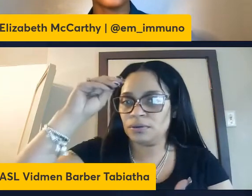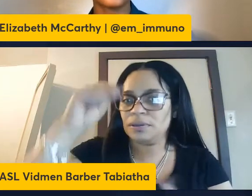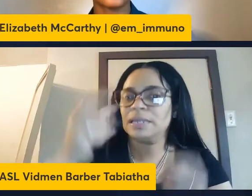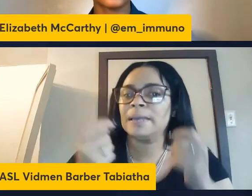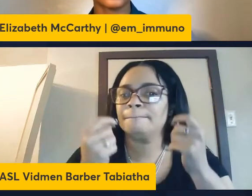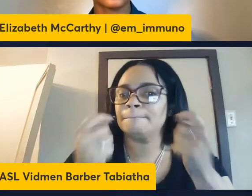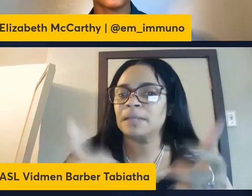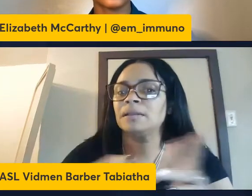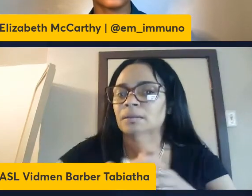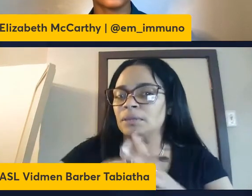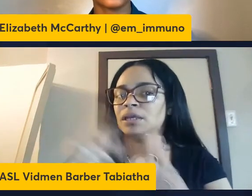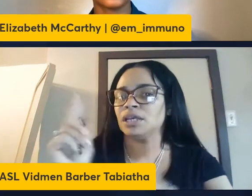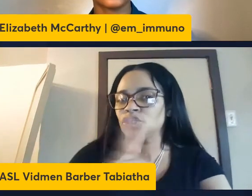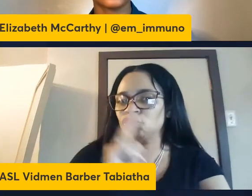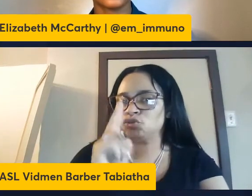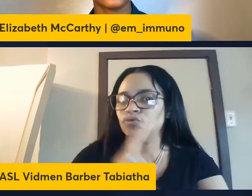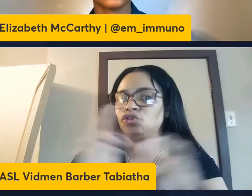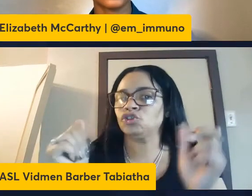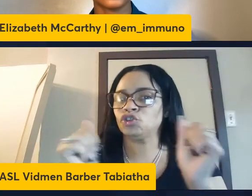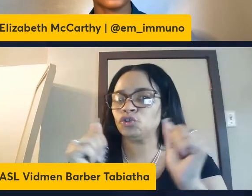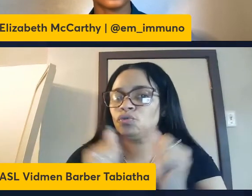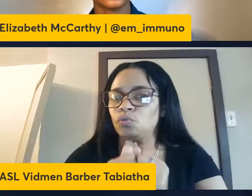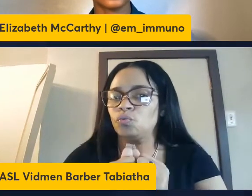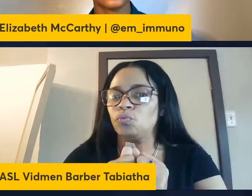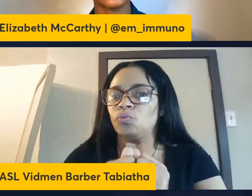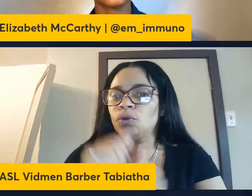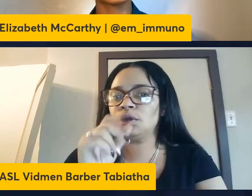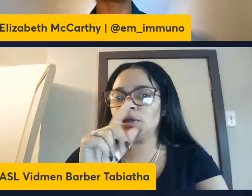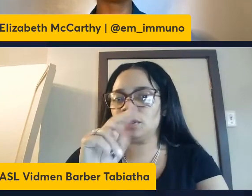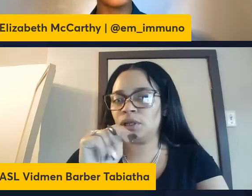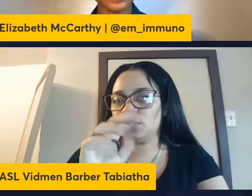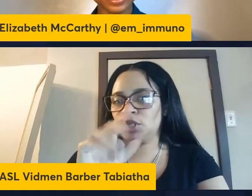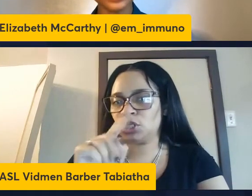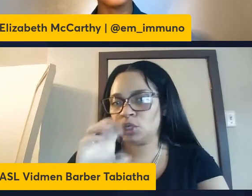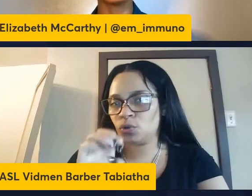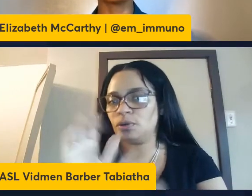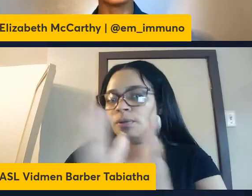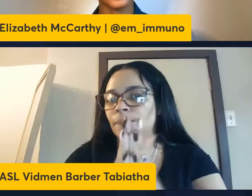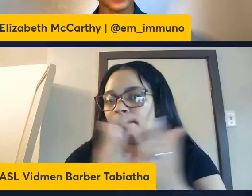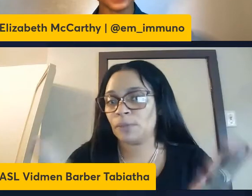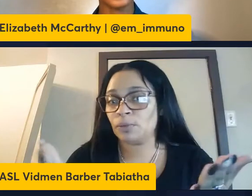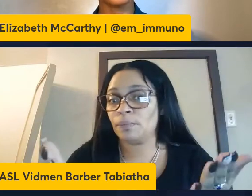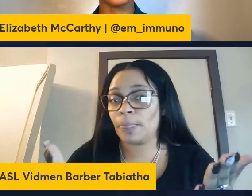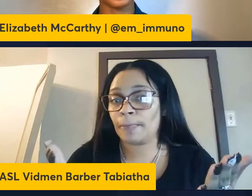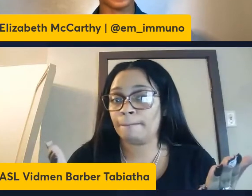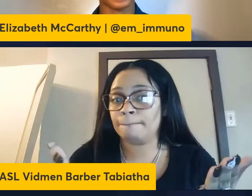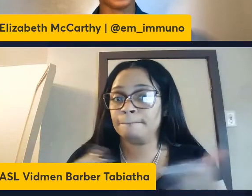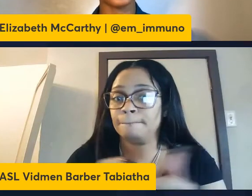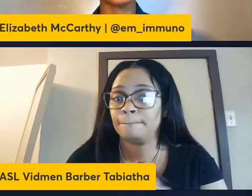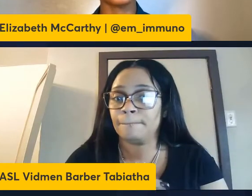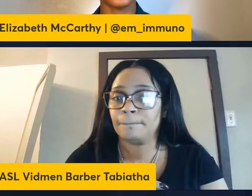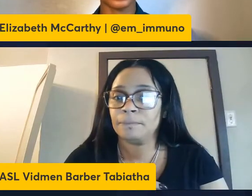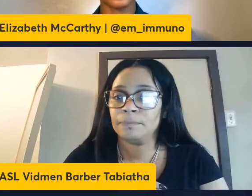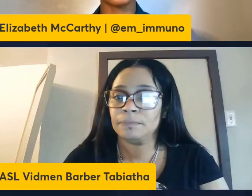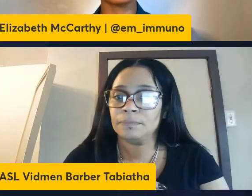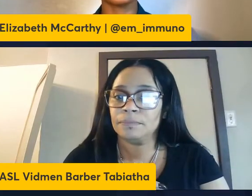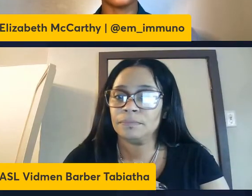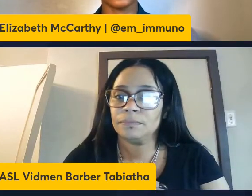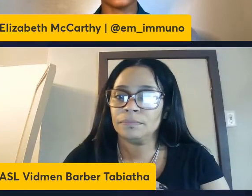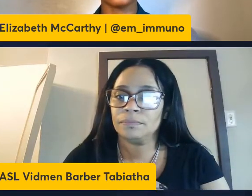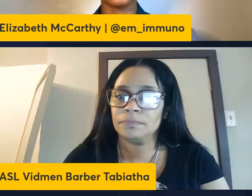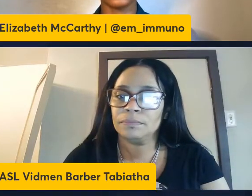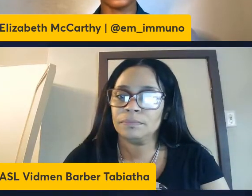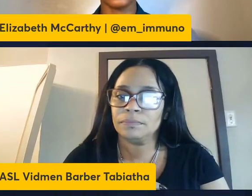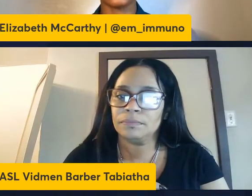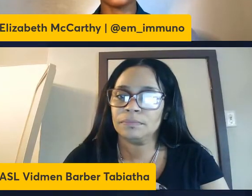I began using it with Jupyter notebooks. So with Python, again, you can do a really similar thing. You